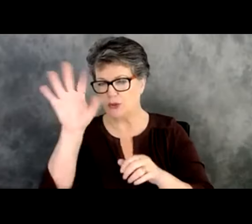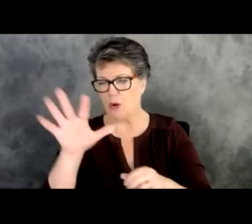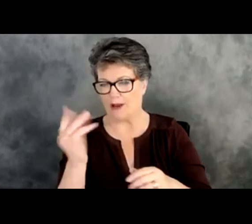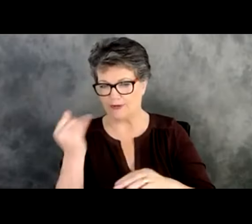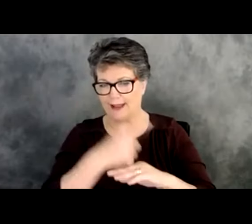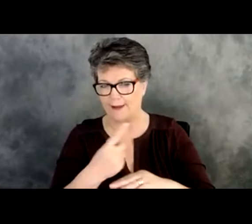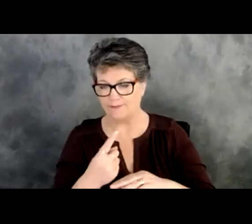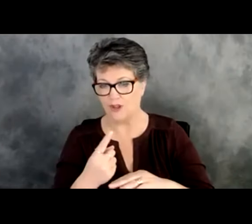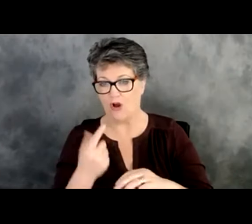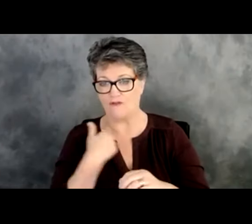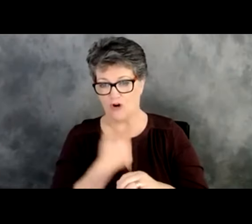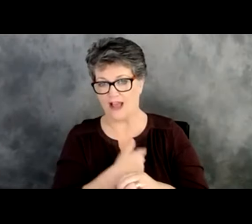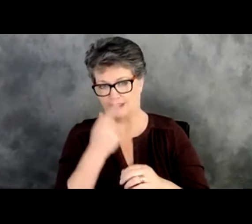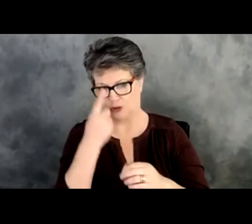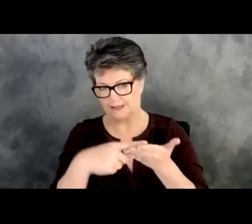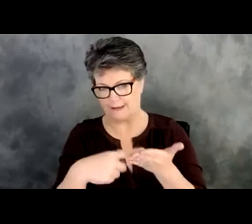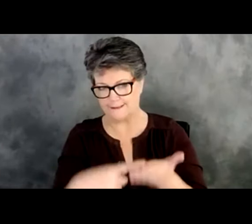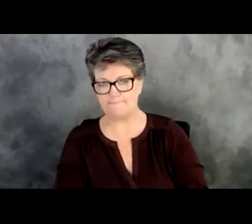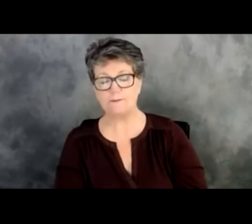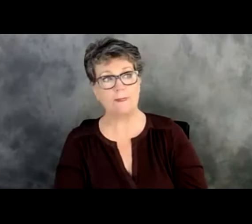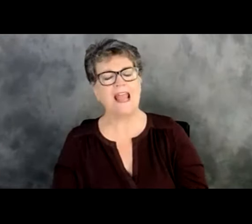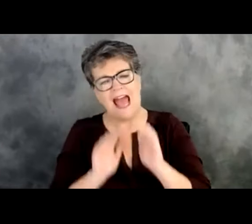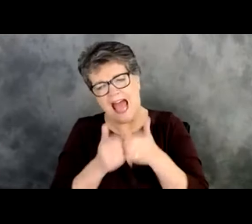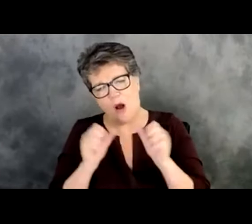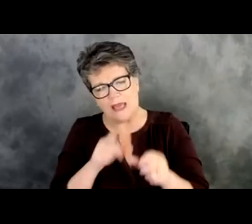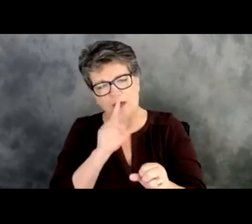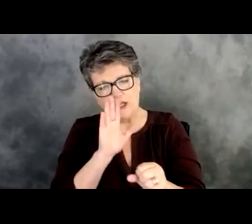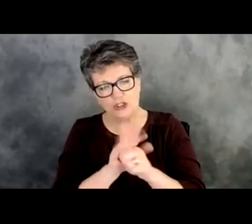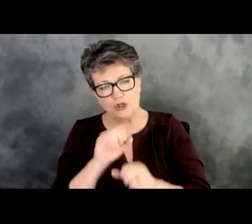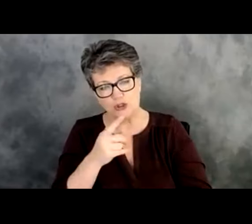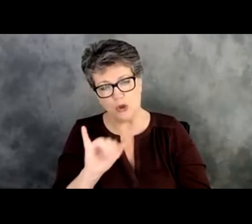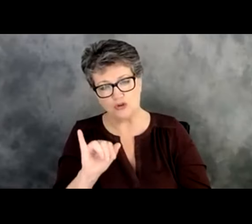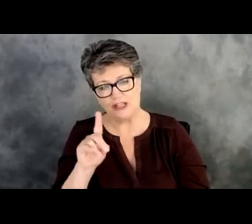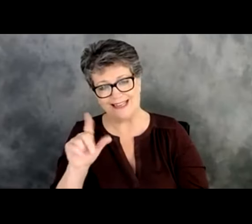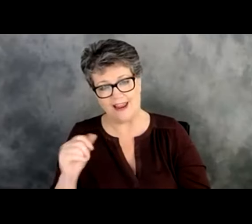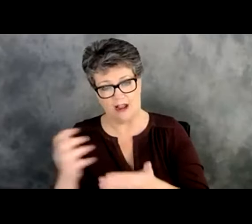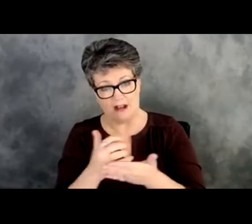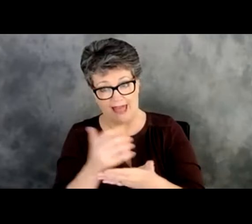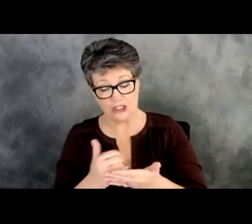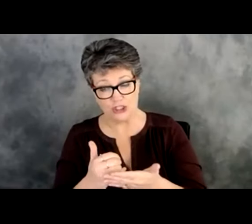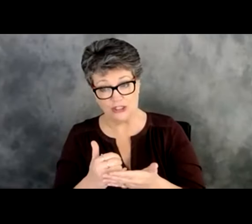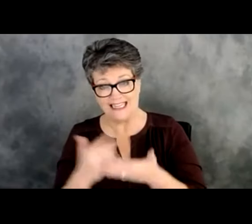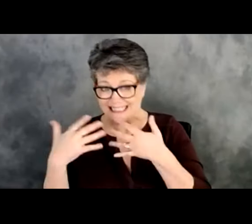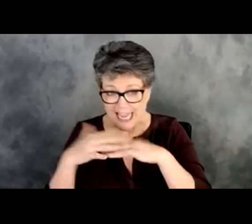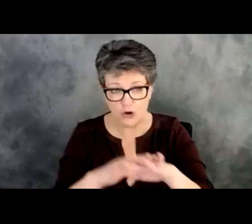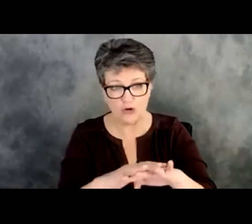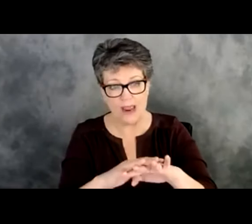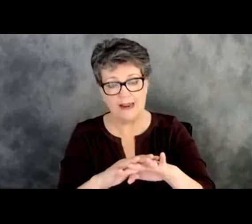today for us to discuss. How can we ensure that SOGI data collection is integrated into